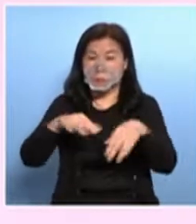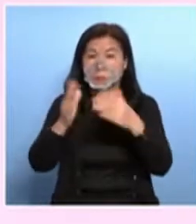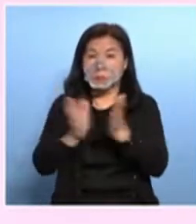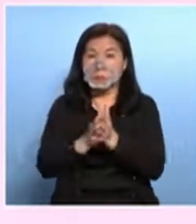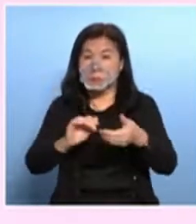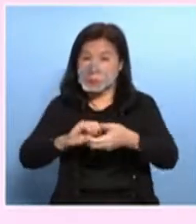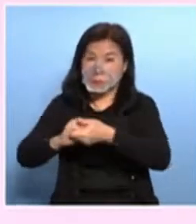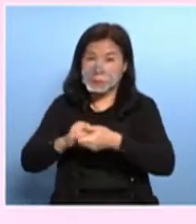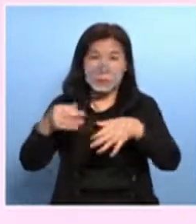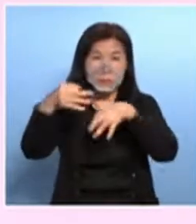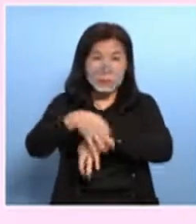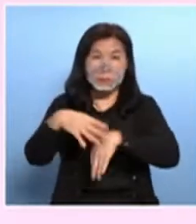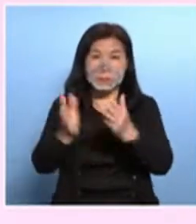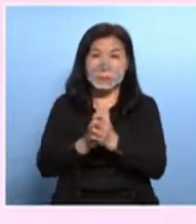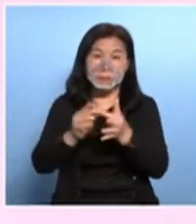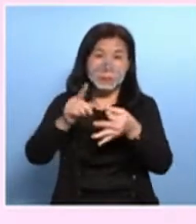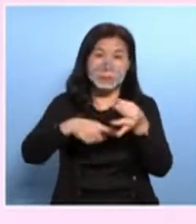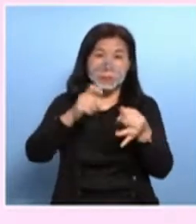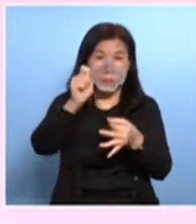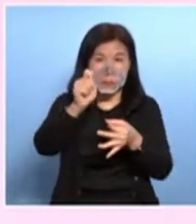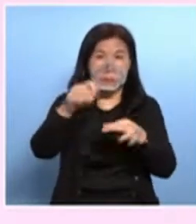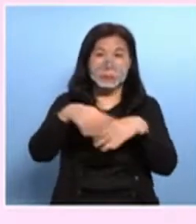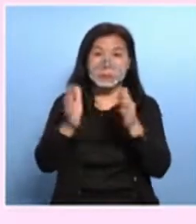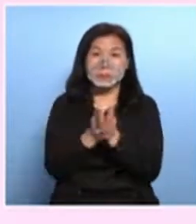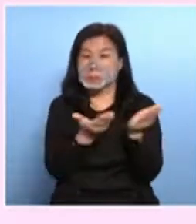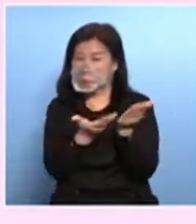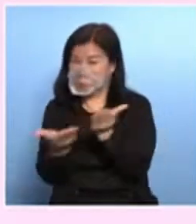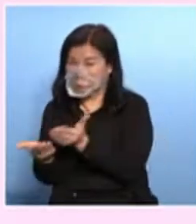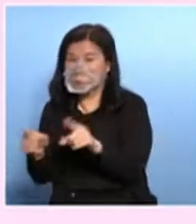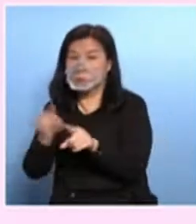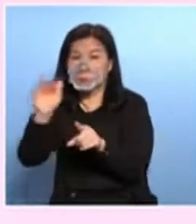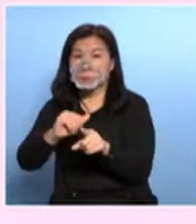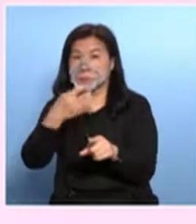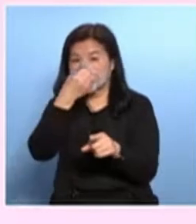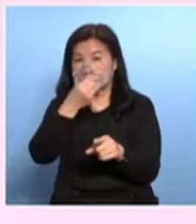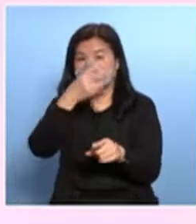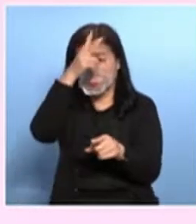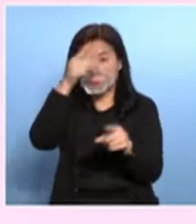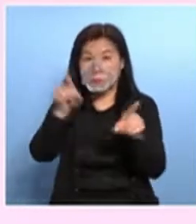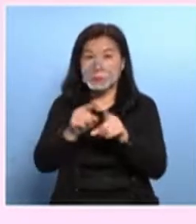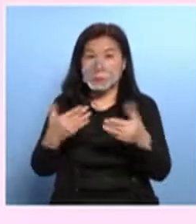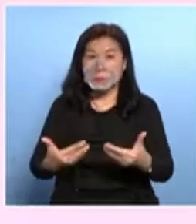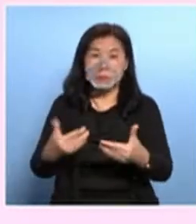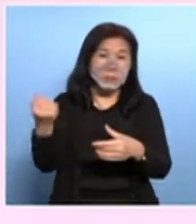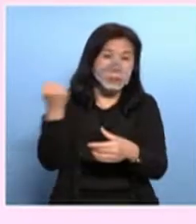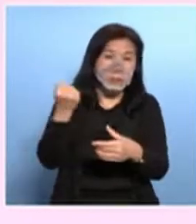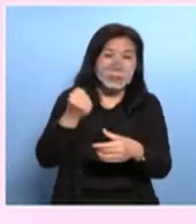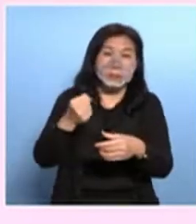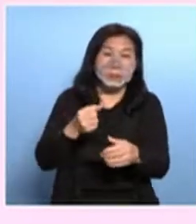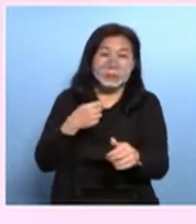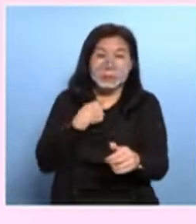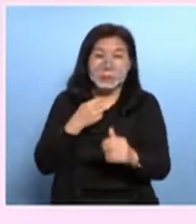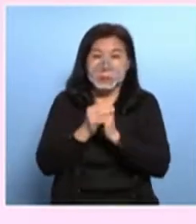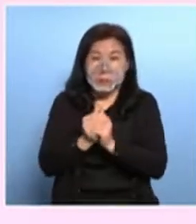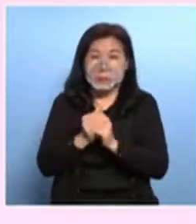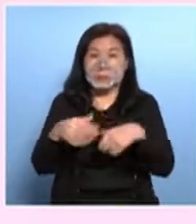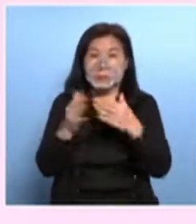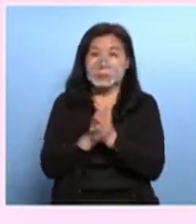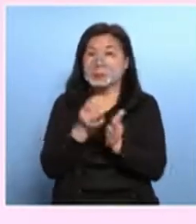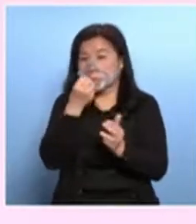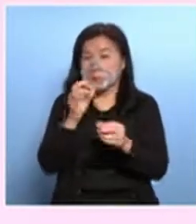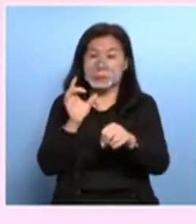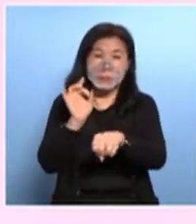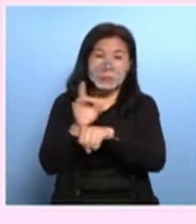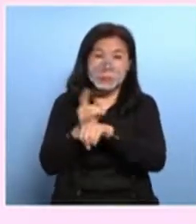accession to the Regional Comprehensive Economic Partnership, or RCEP. The SAR government is pressing ahead with